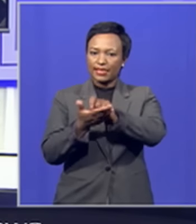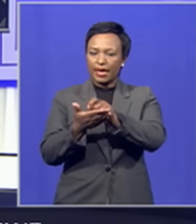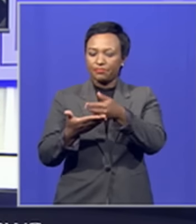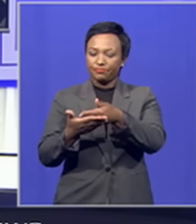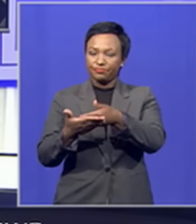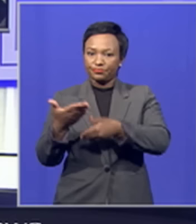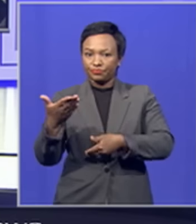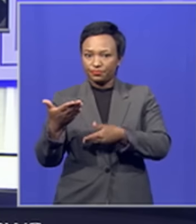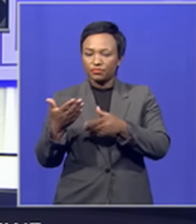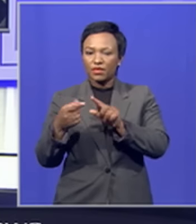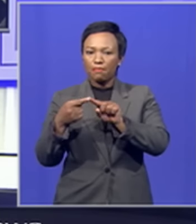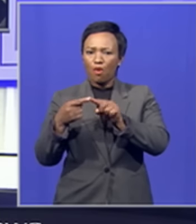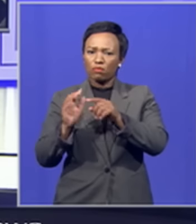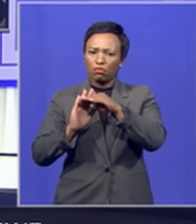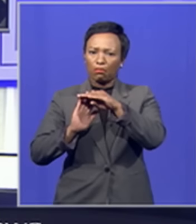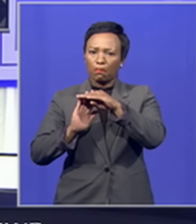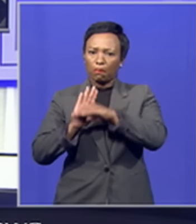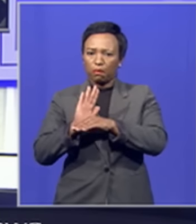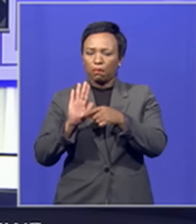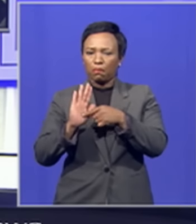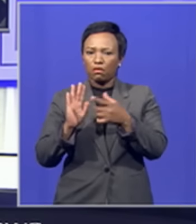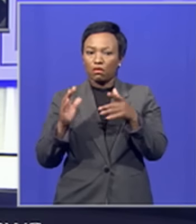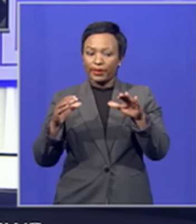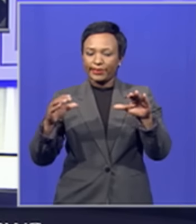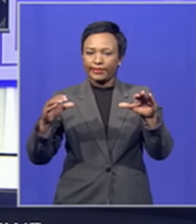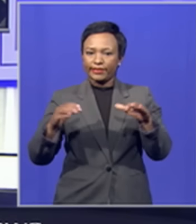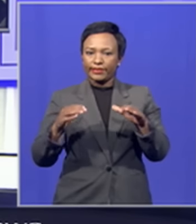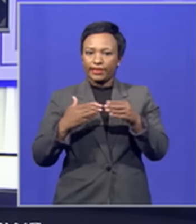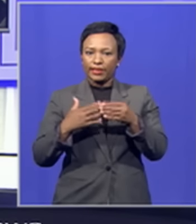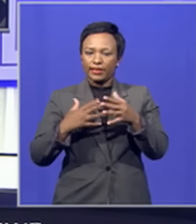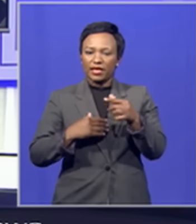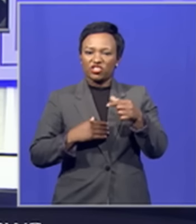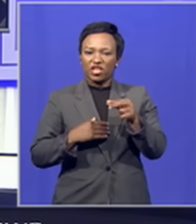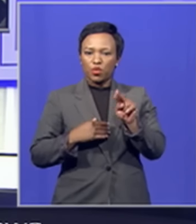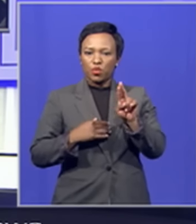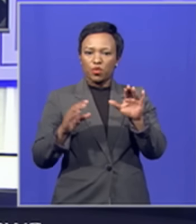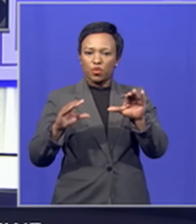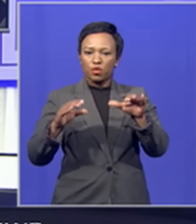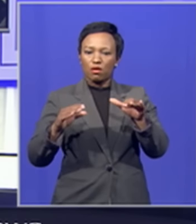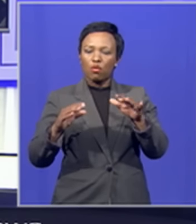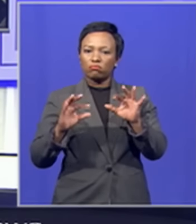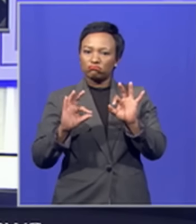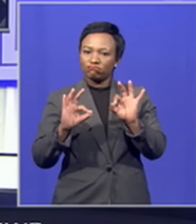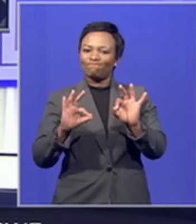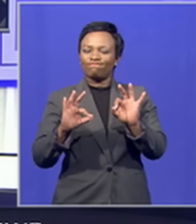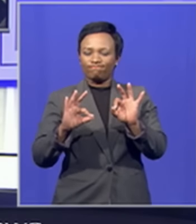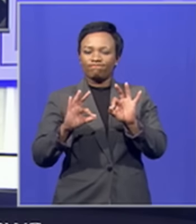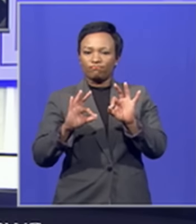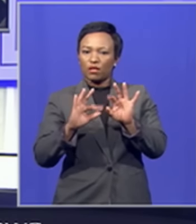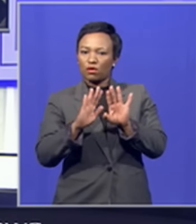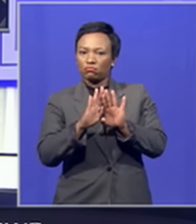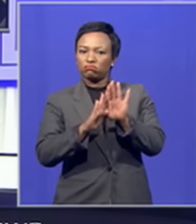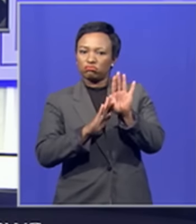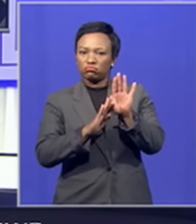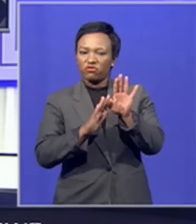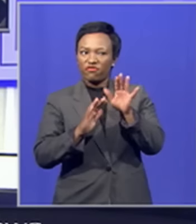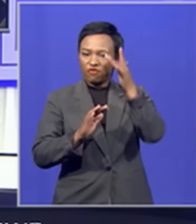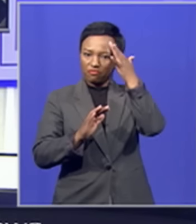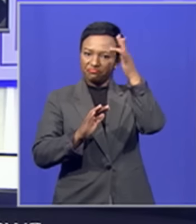akaretsa go tsepamisa mogopolo mo boeteleding pele jo bo lolameng ebile bo na le bokgoni mo tsamaisong ya bosiamisi,